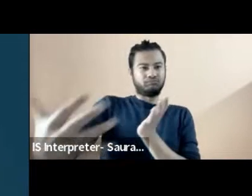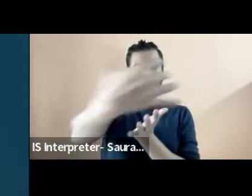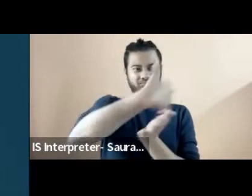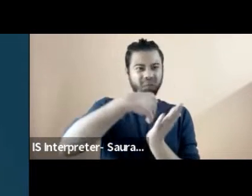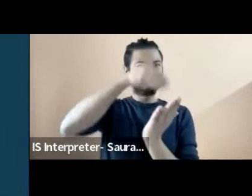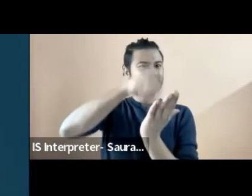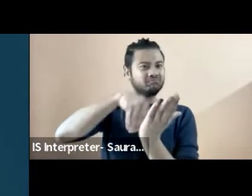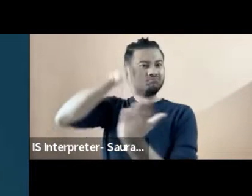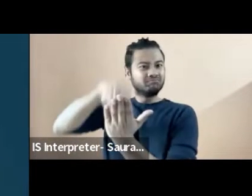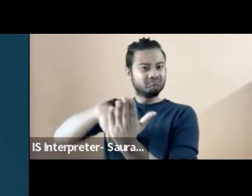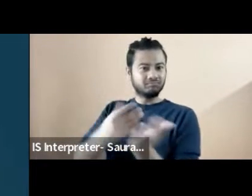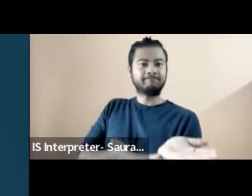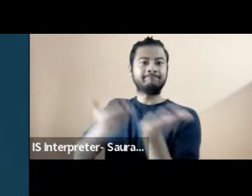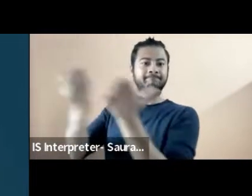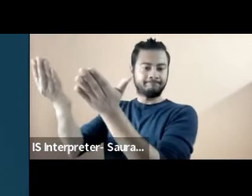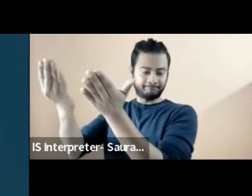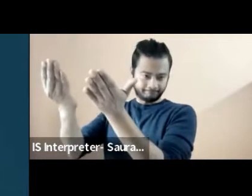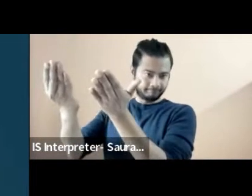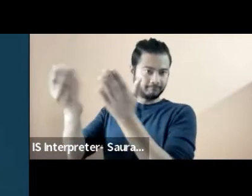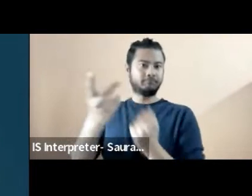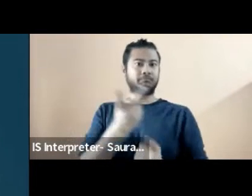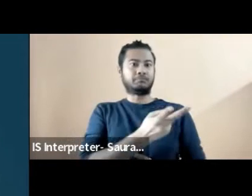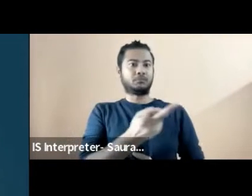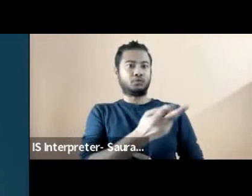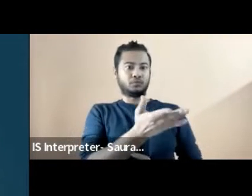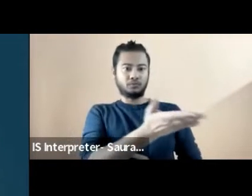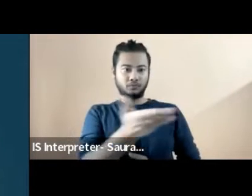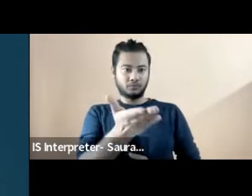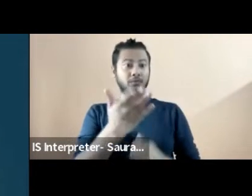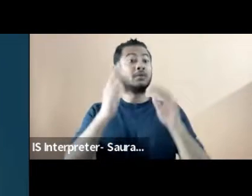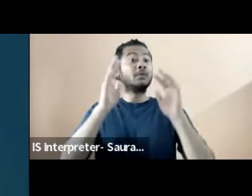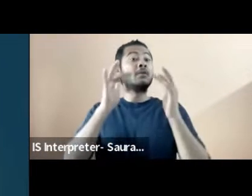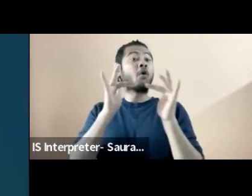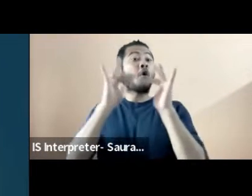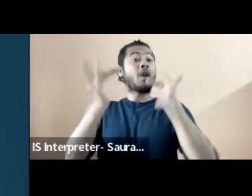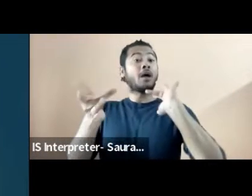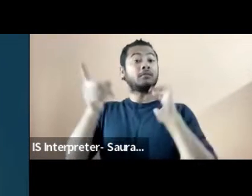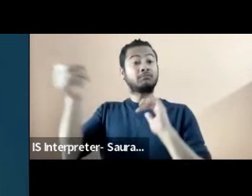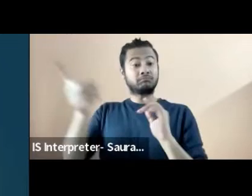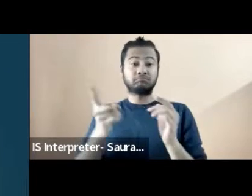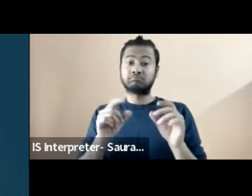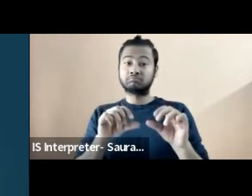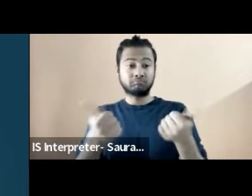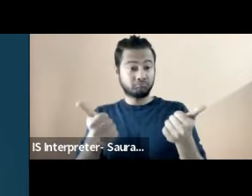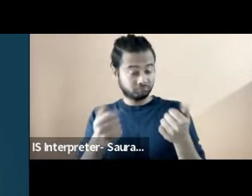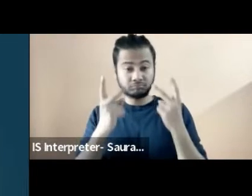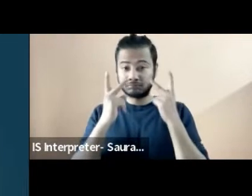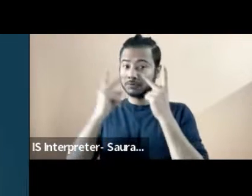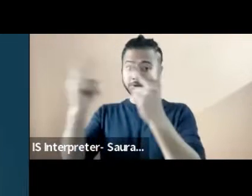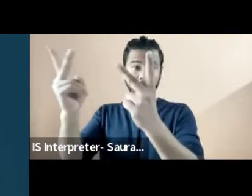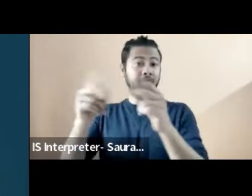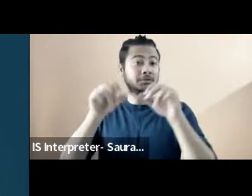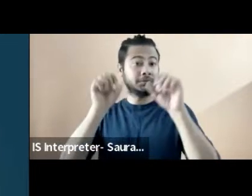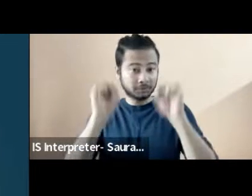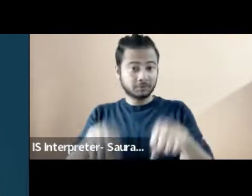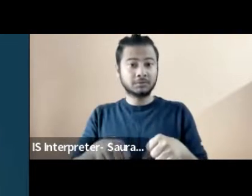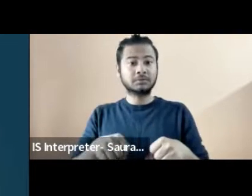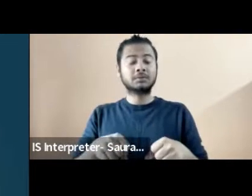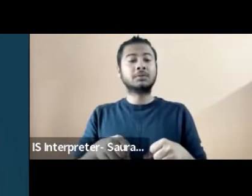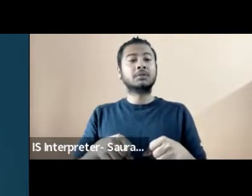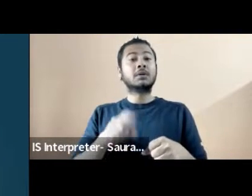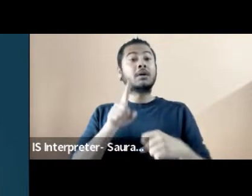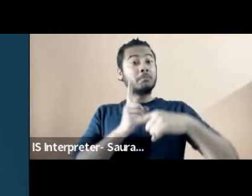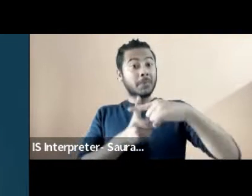And these are available on our website. And then next, Sarika, if you click, you will see the analysis process that